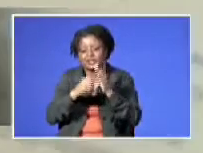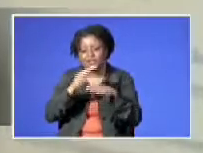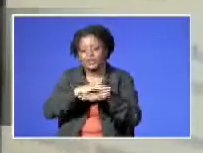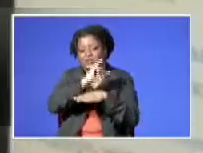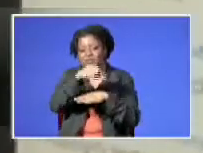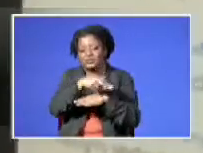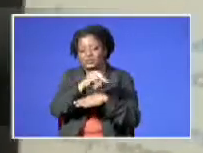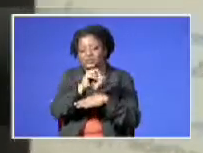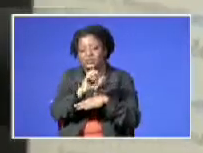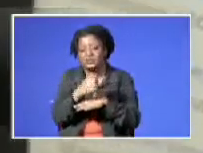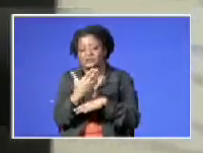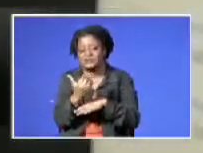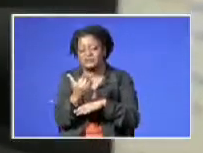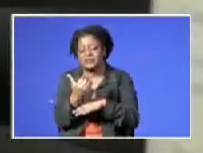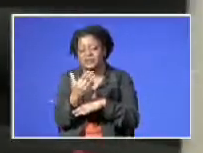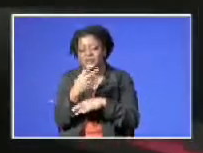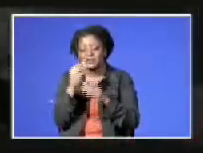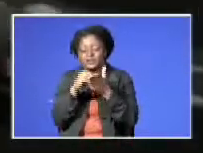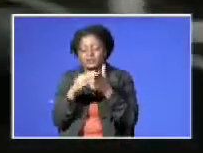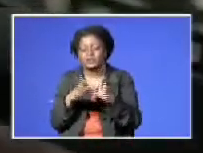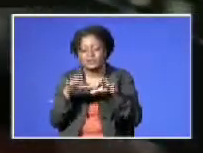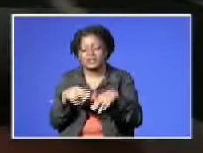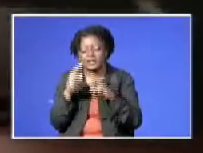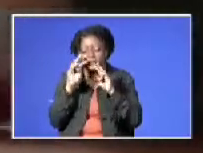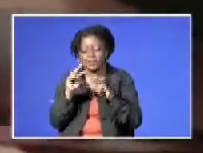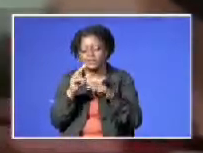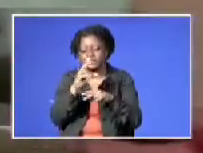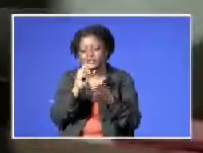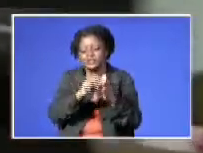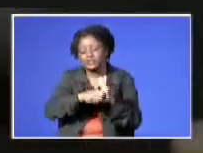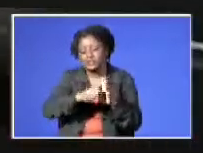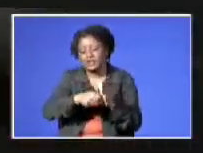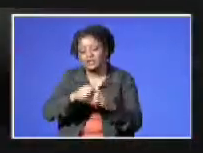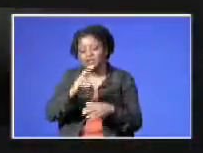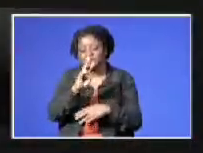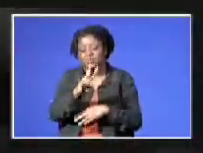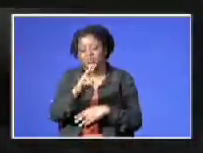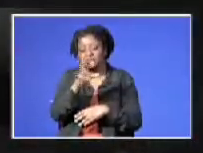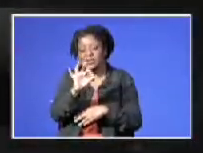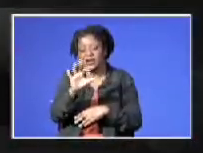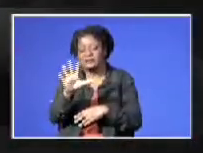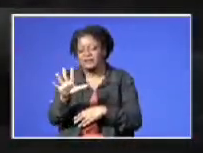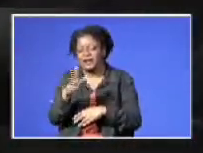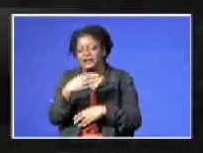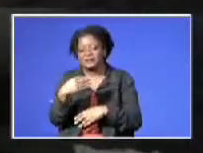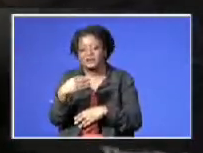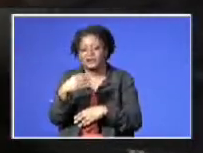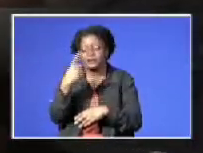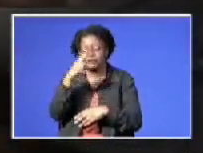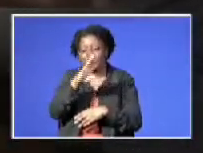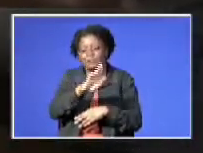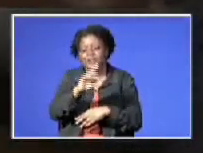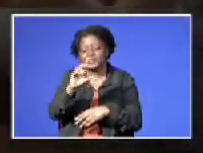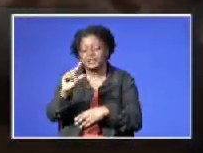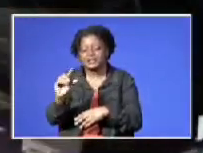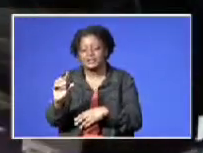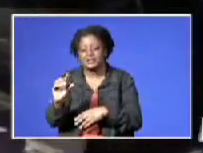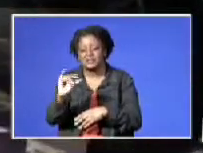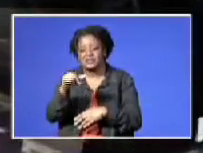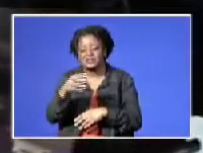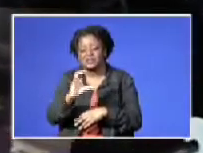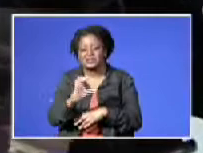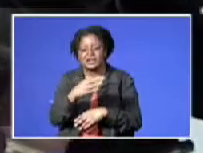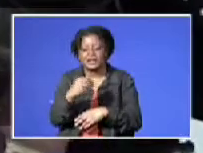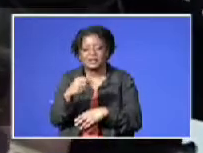view Channel 295 for BJC lessons and Channel 296 for BGCSE lessons. Students over on Long